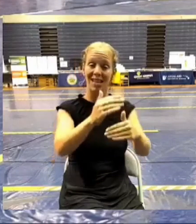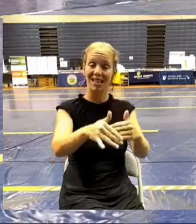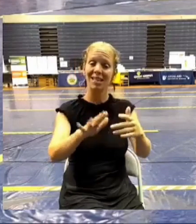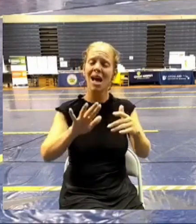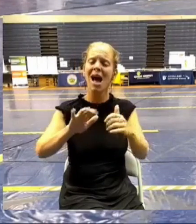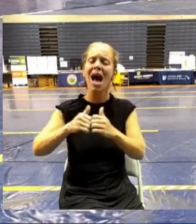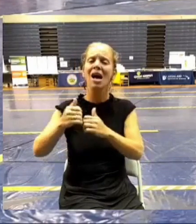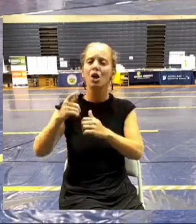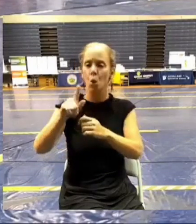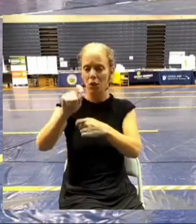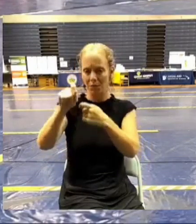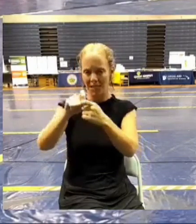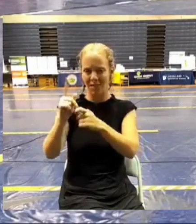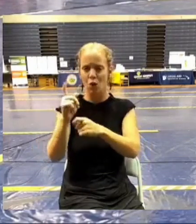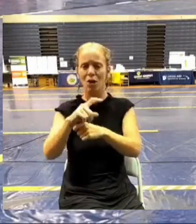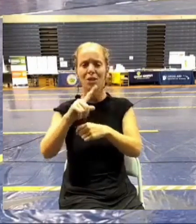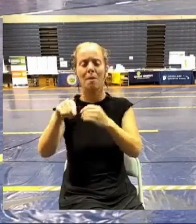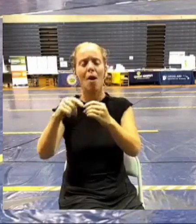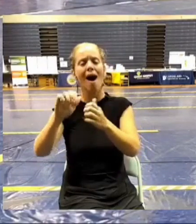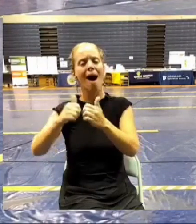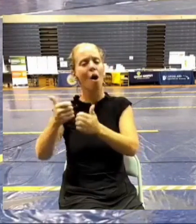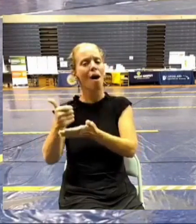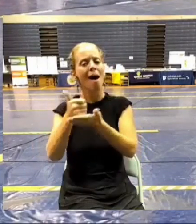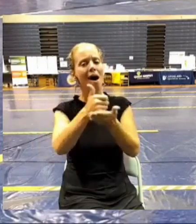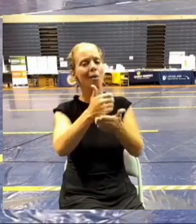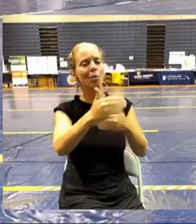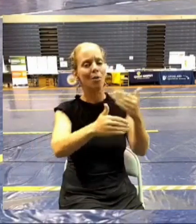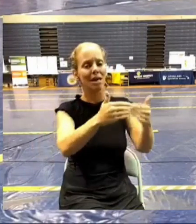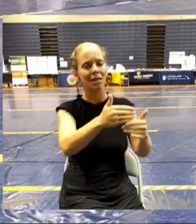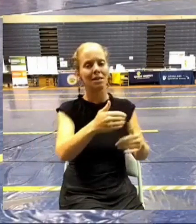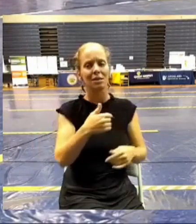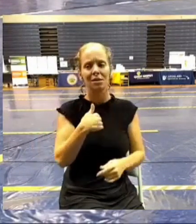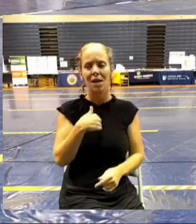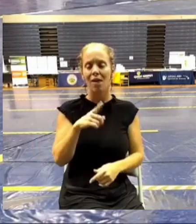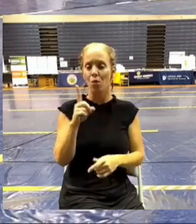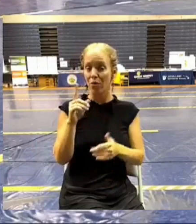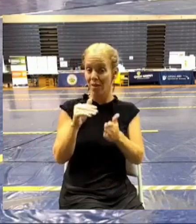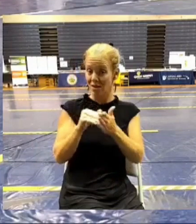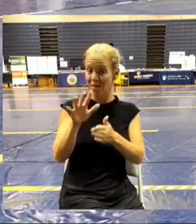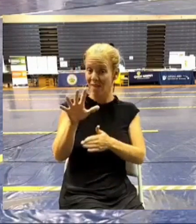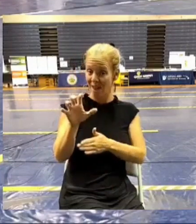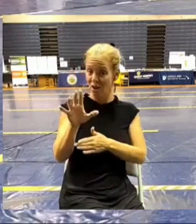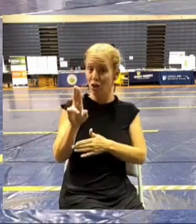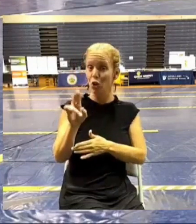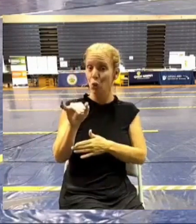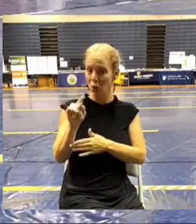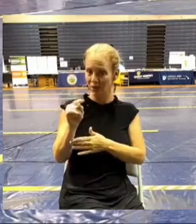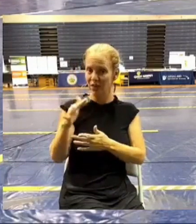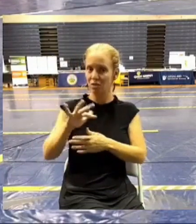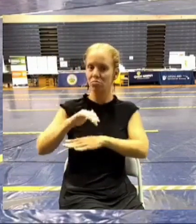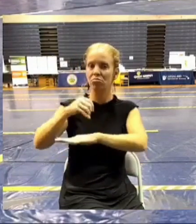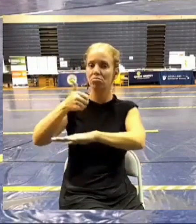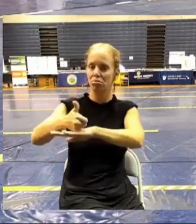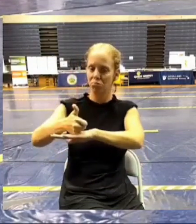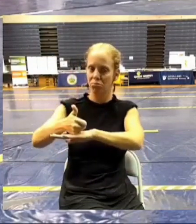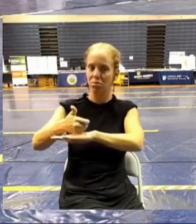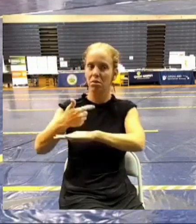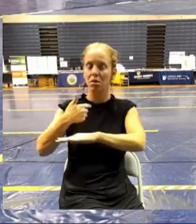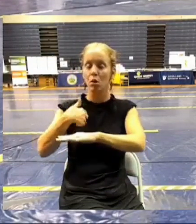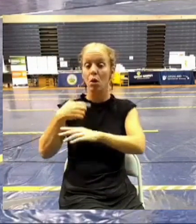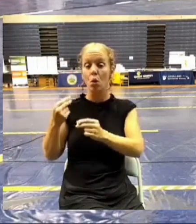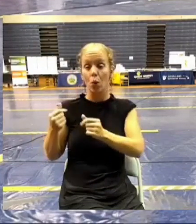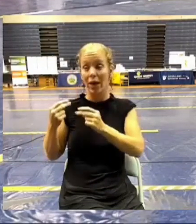help the process? So we do have 1,500 rental properties we've secured. We are quickly trying